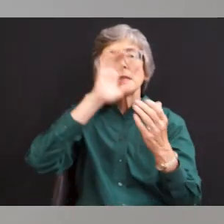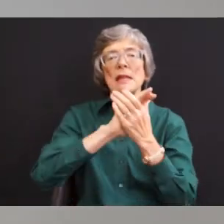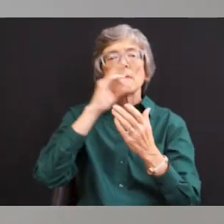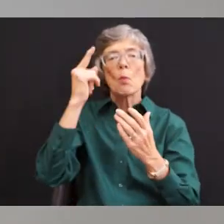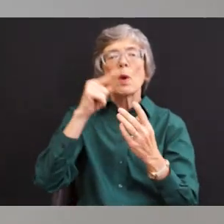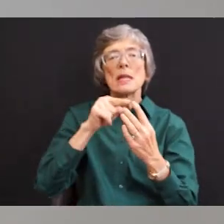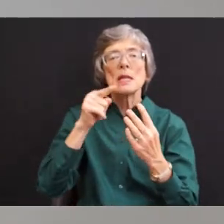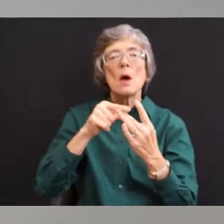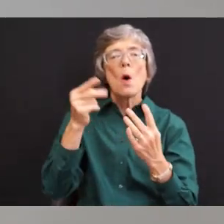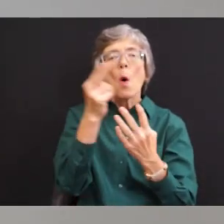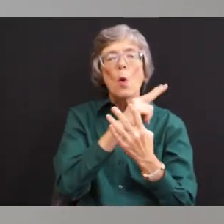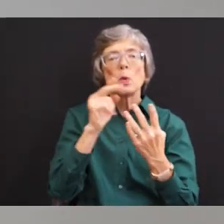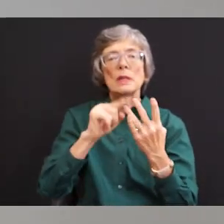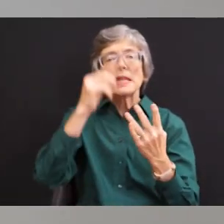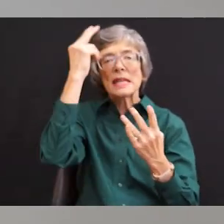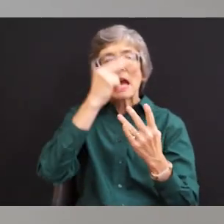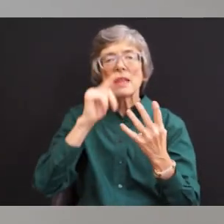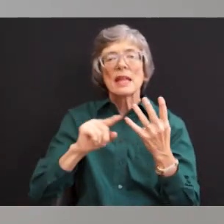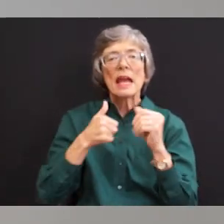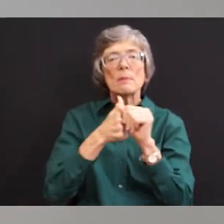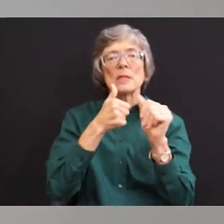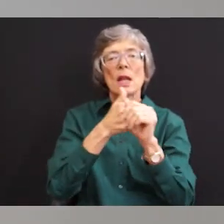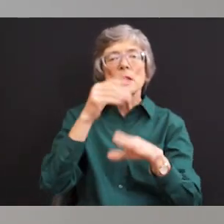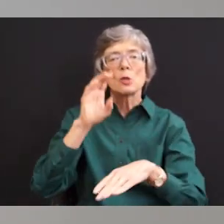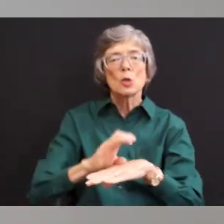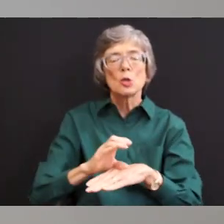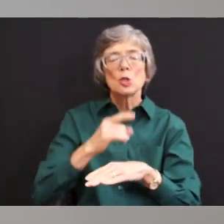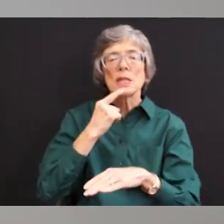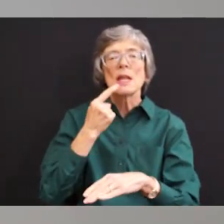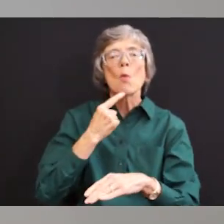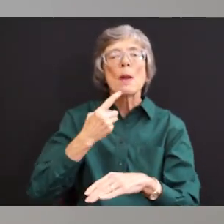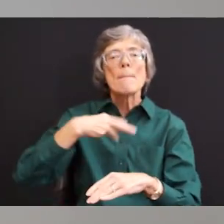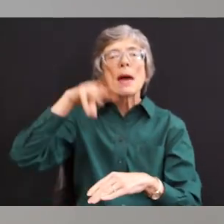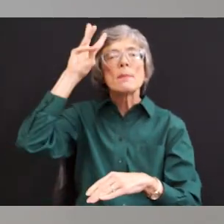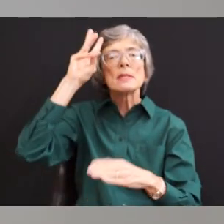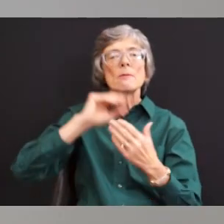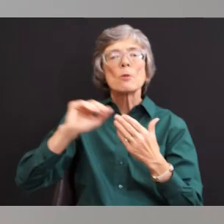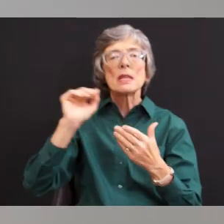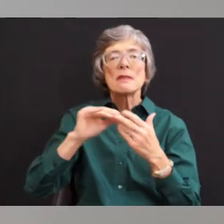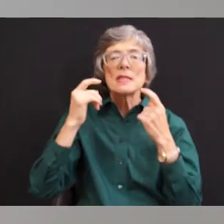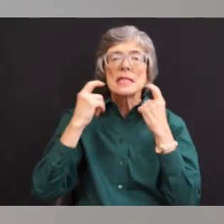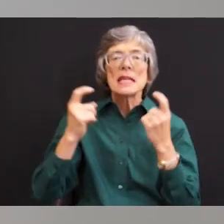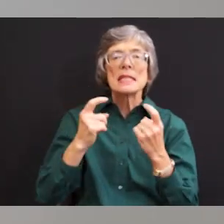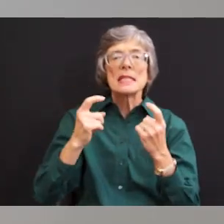holy, Catholic, and apostolic church. I confess one baptism for the forgiveness of sins,